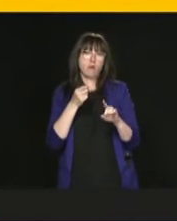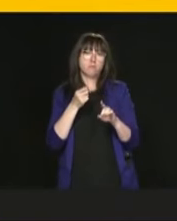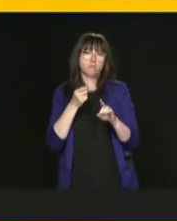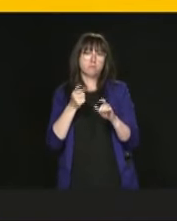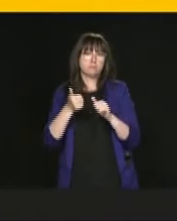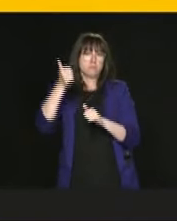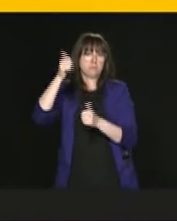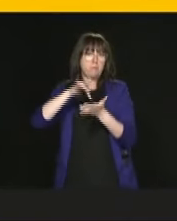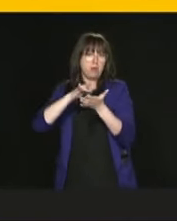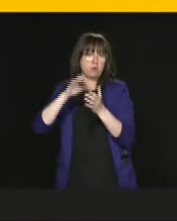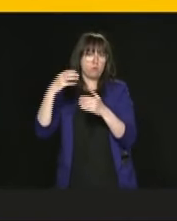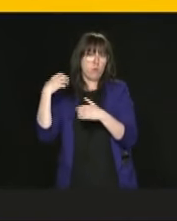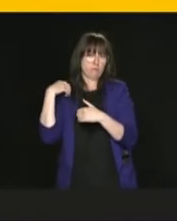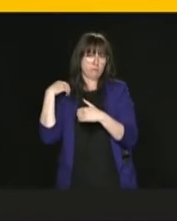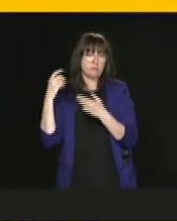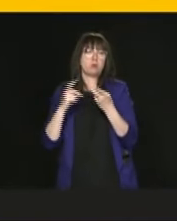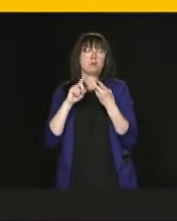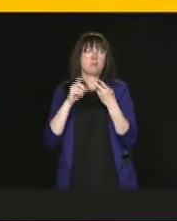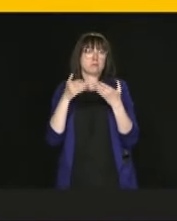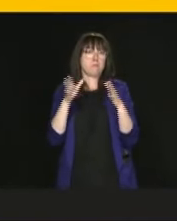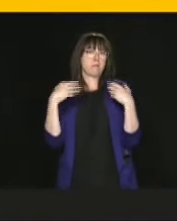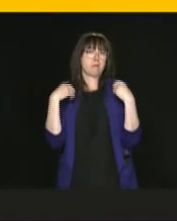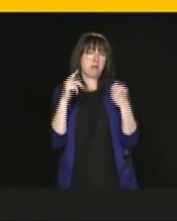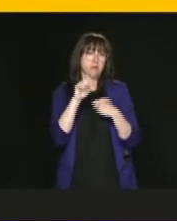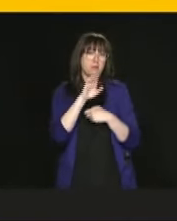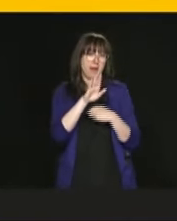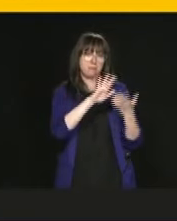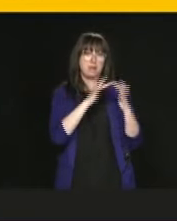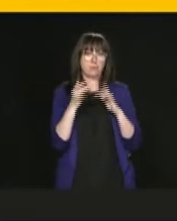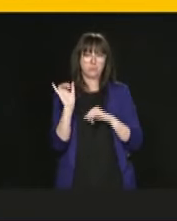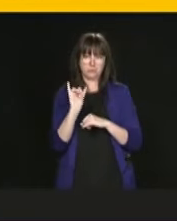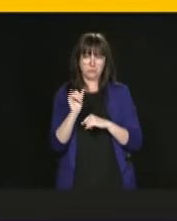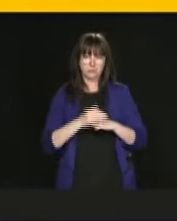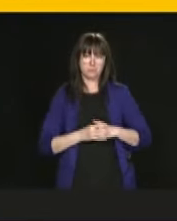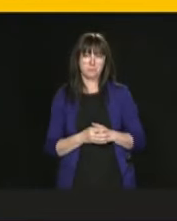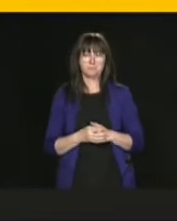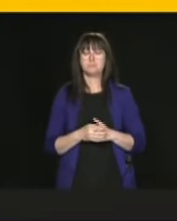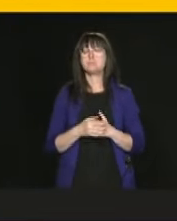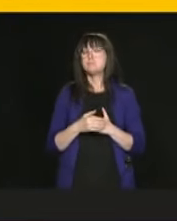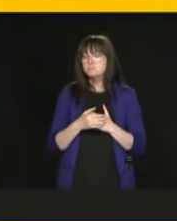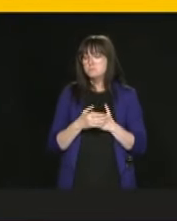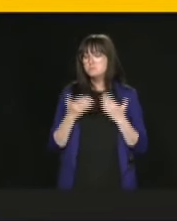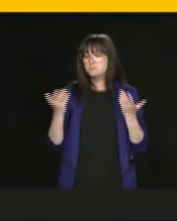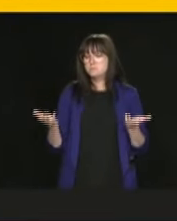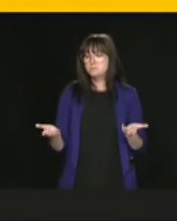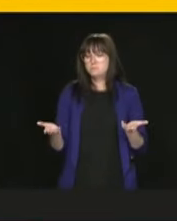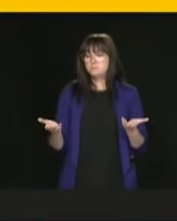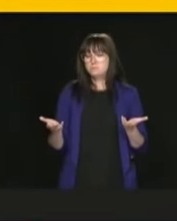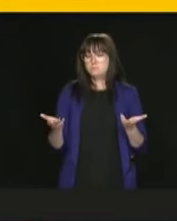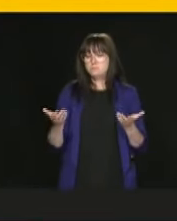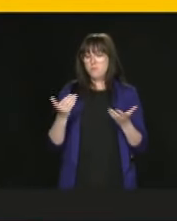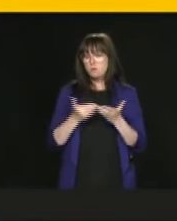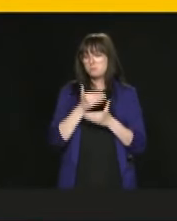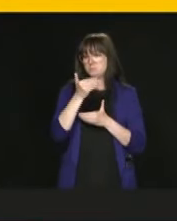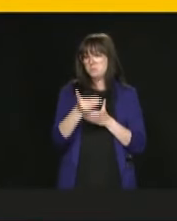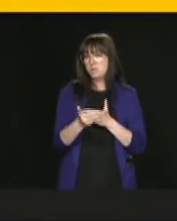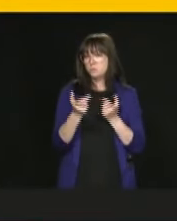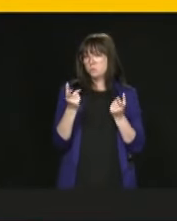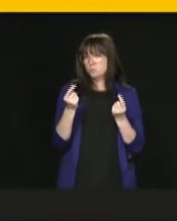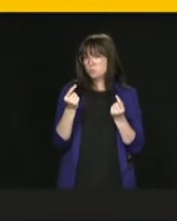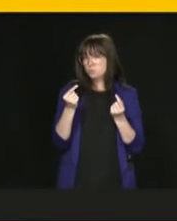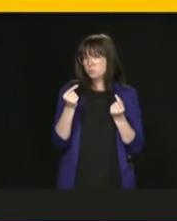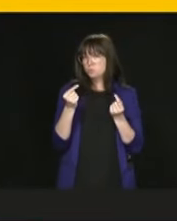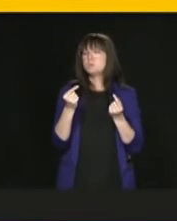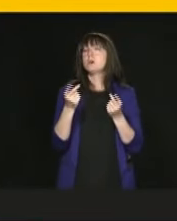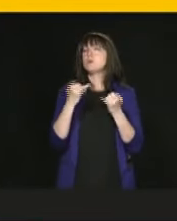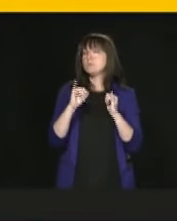public health laboratory networks. So the guidance, for example, in the next phase is under discussion at the Special Advisory